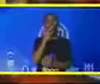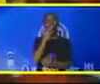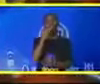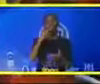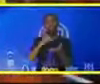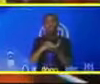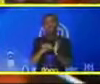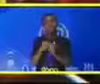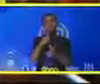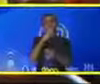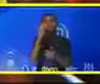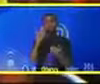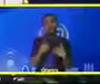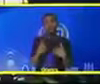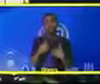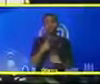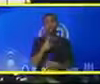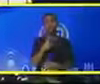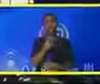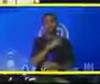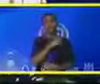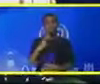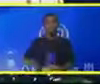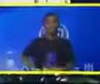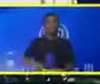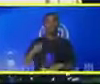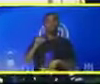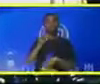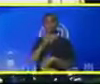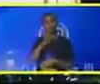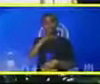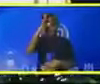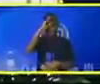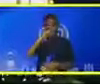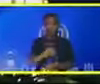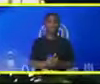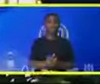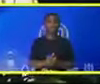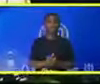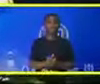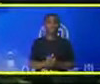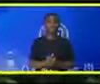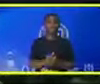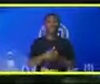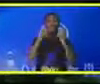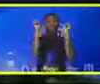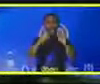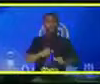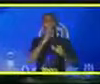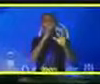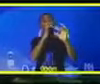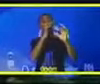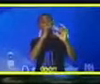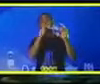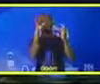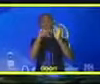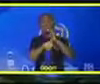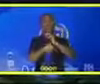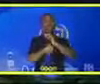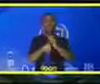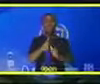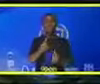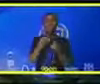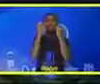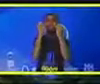When the favor of God rests upon you like Gideon, you will blow a trumpet and 33,000 people will come out from